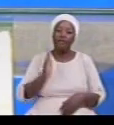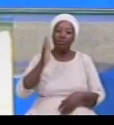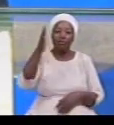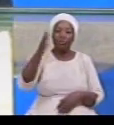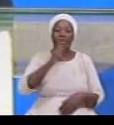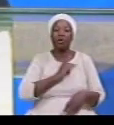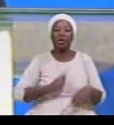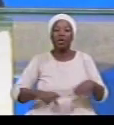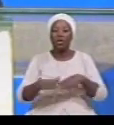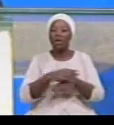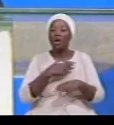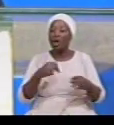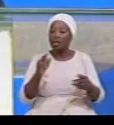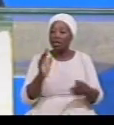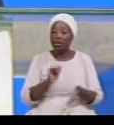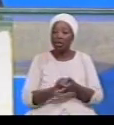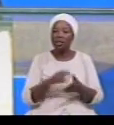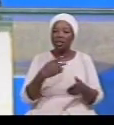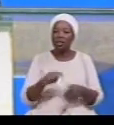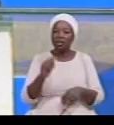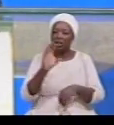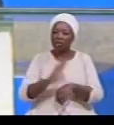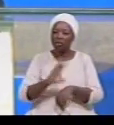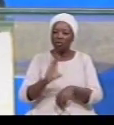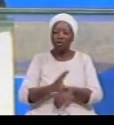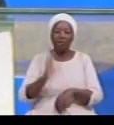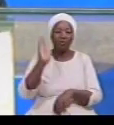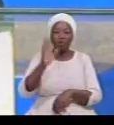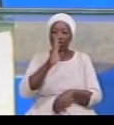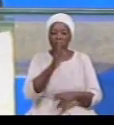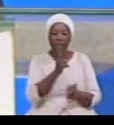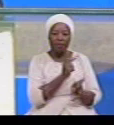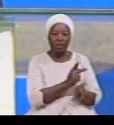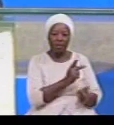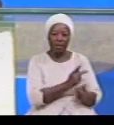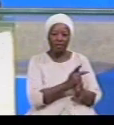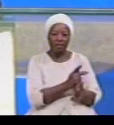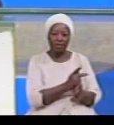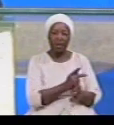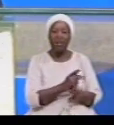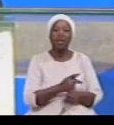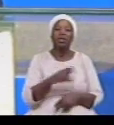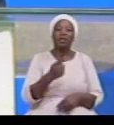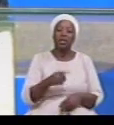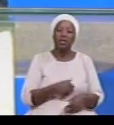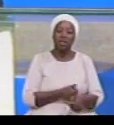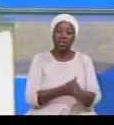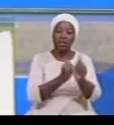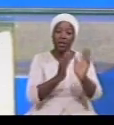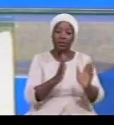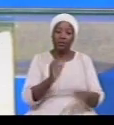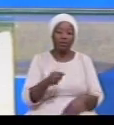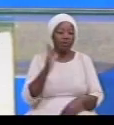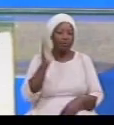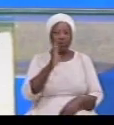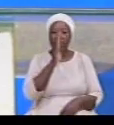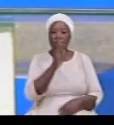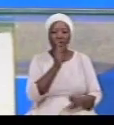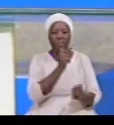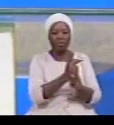and that the church will be preserved, the disciples will be preserved,